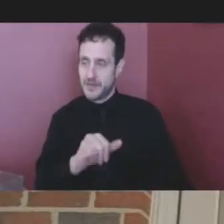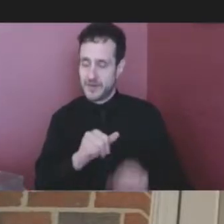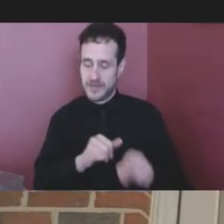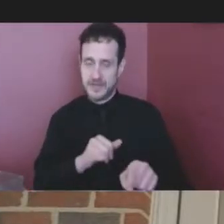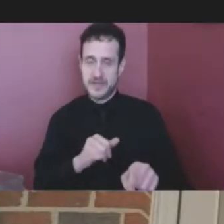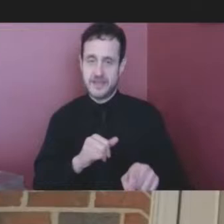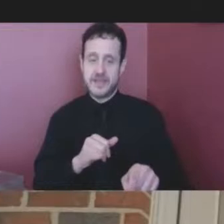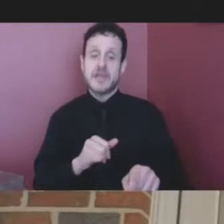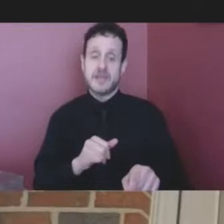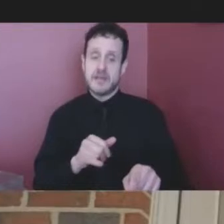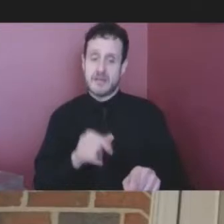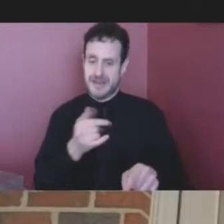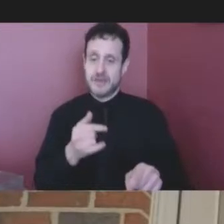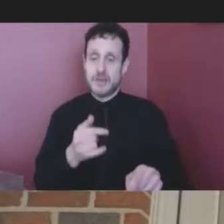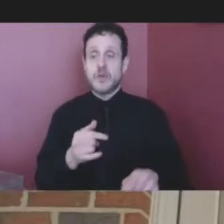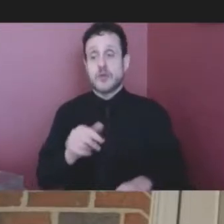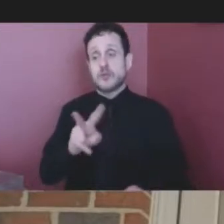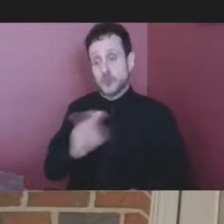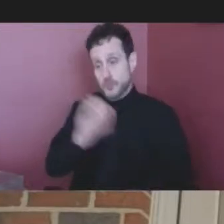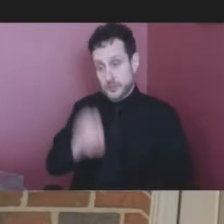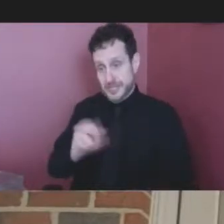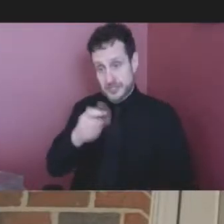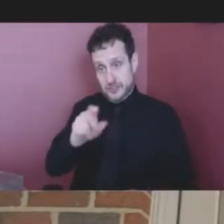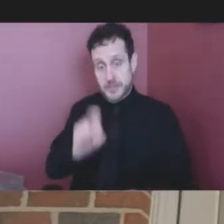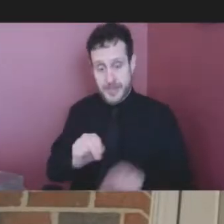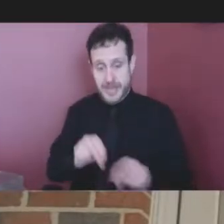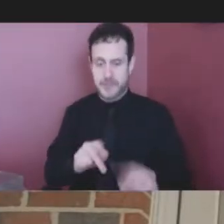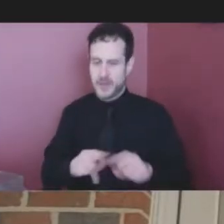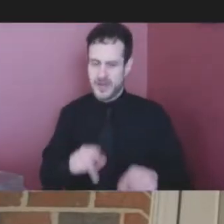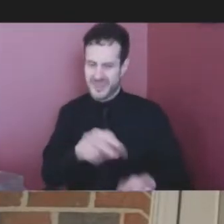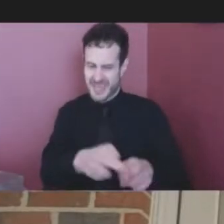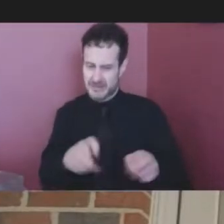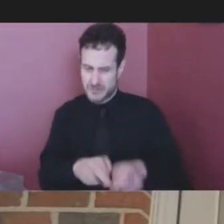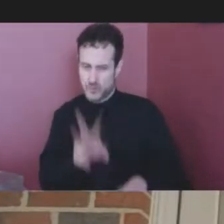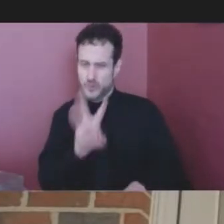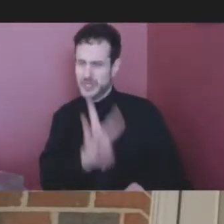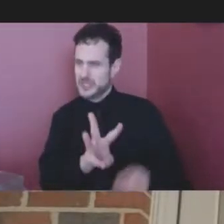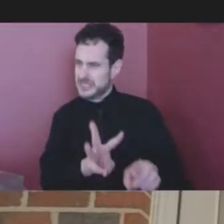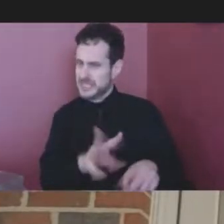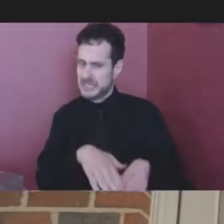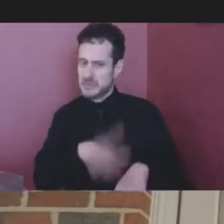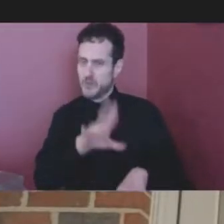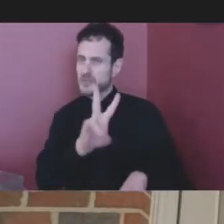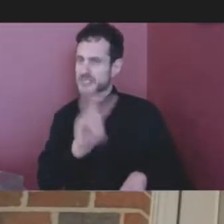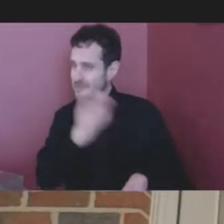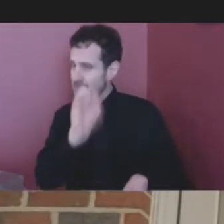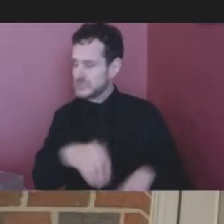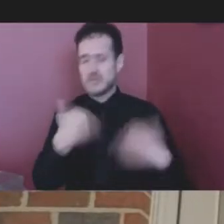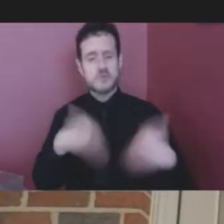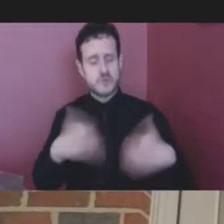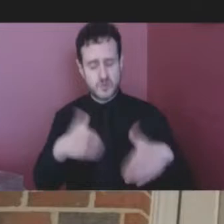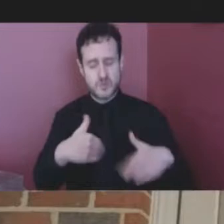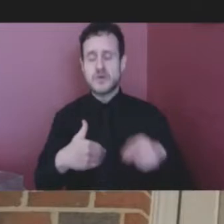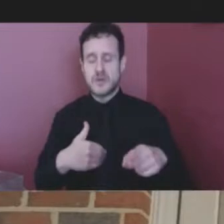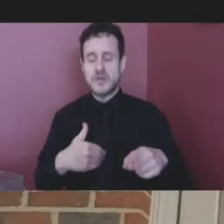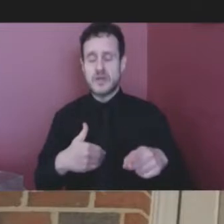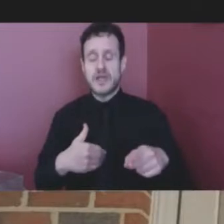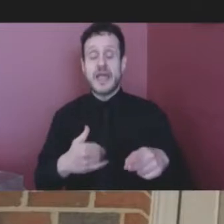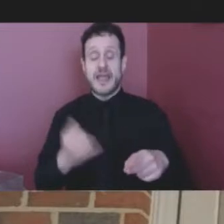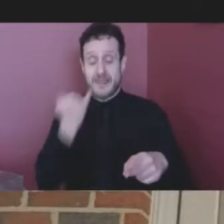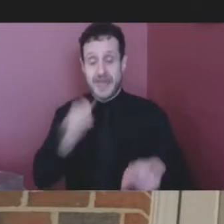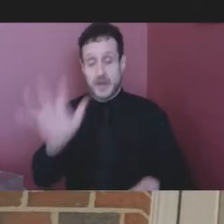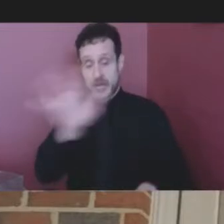If regional metrics are tripped in Region 6 by looking at the data in this way, the entire